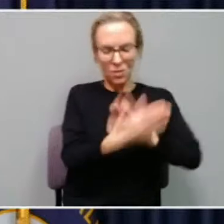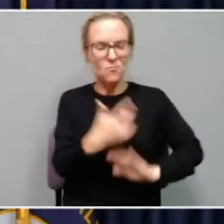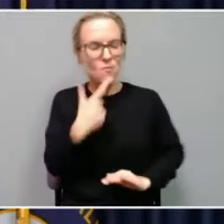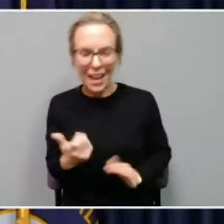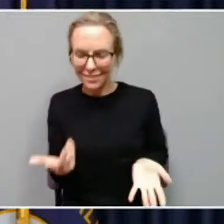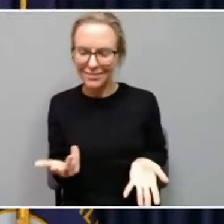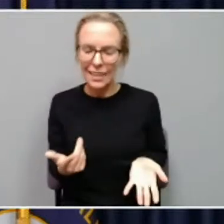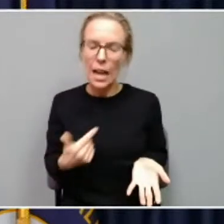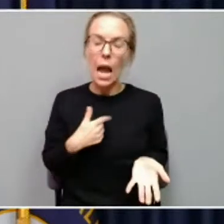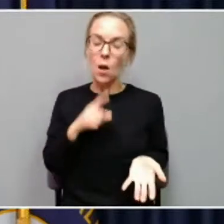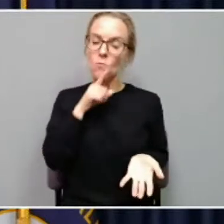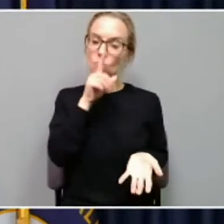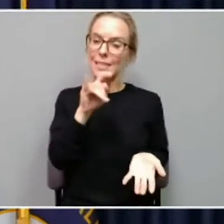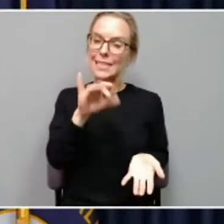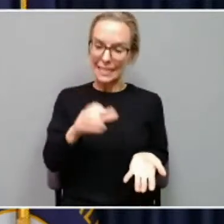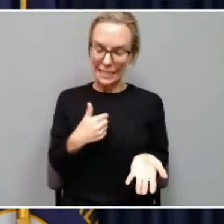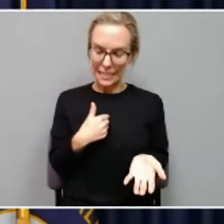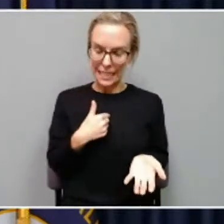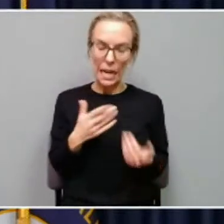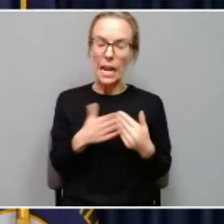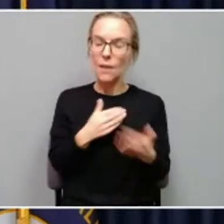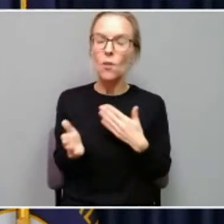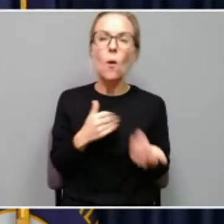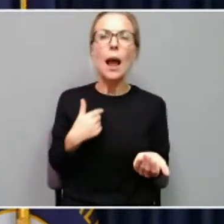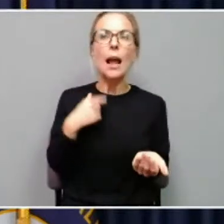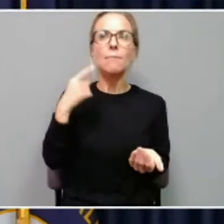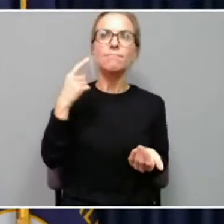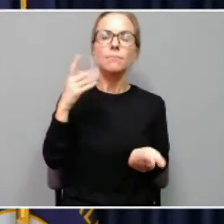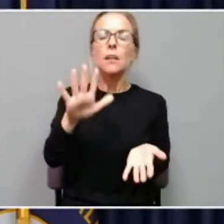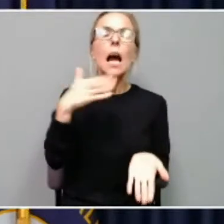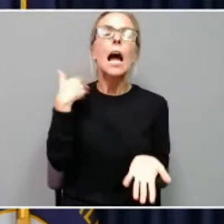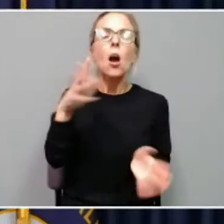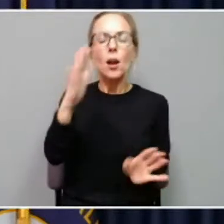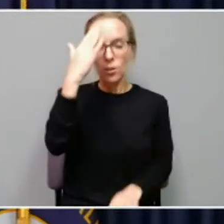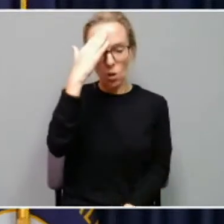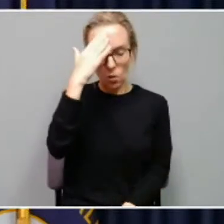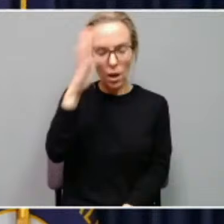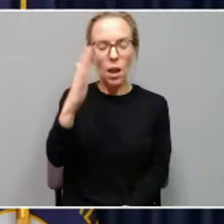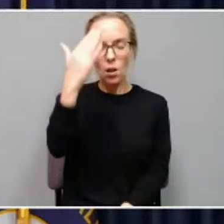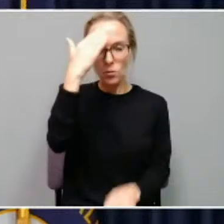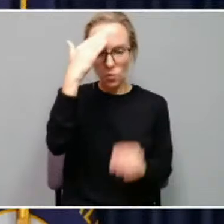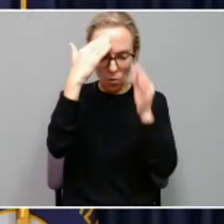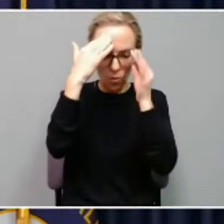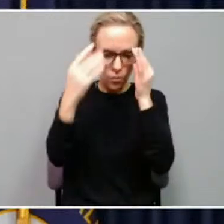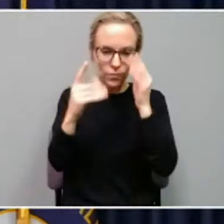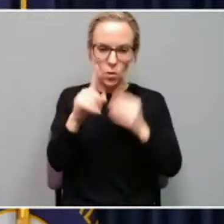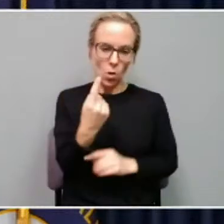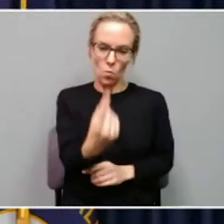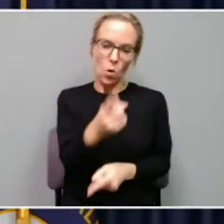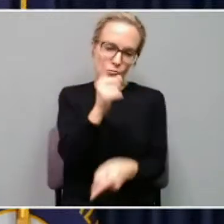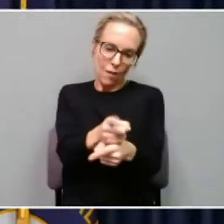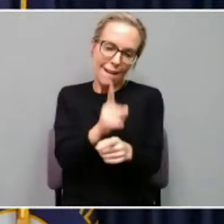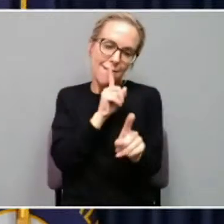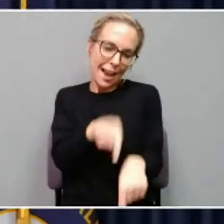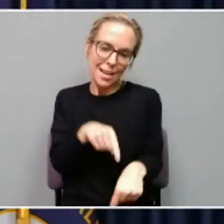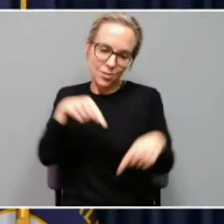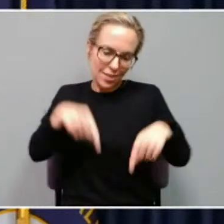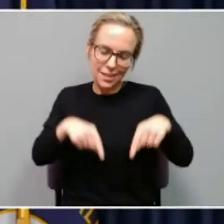I'm realistic. Even though I think that there is only, I know there is only one right answer to this.